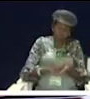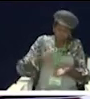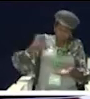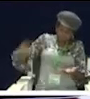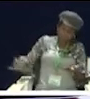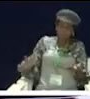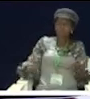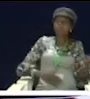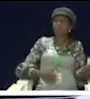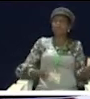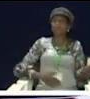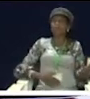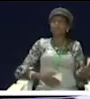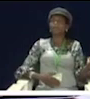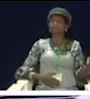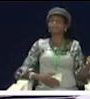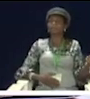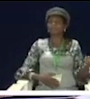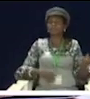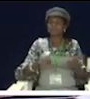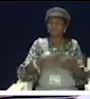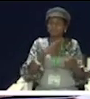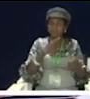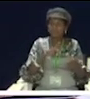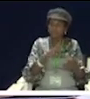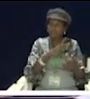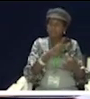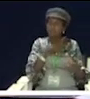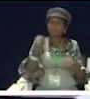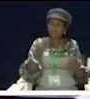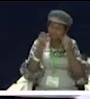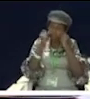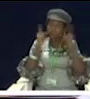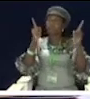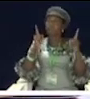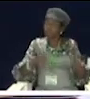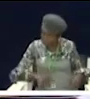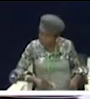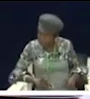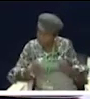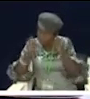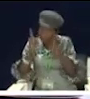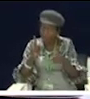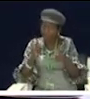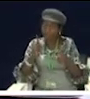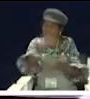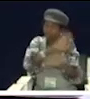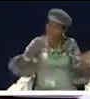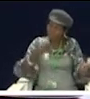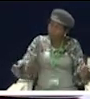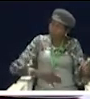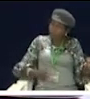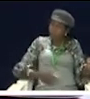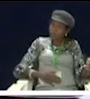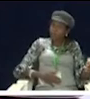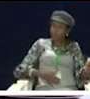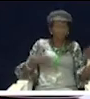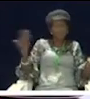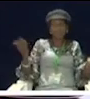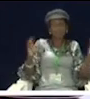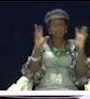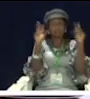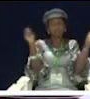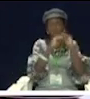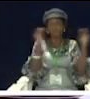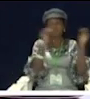womb." So the pastor said, "You mean you have no womb?" She said, "No, sir, I have